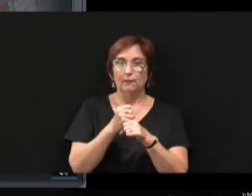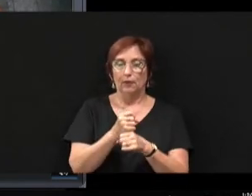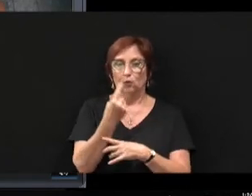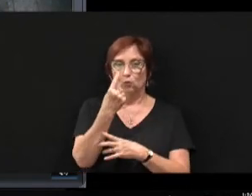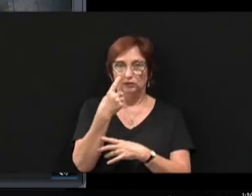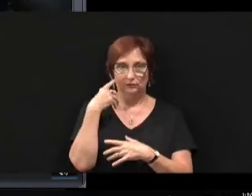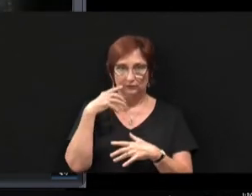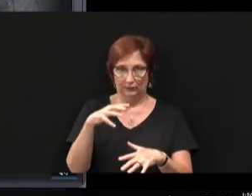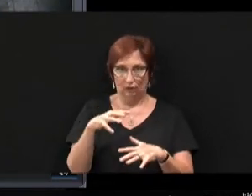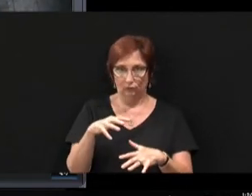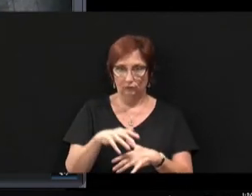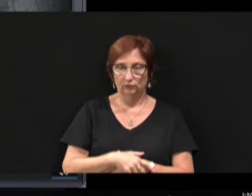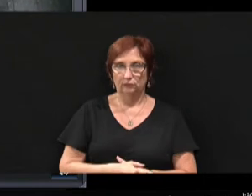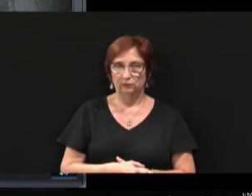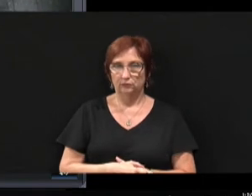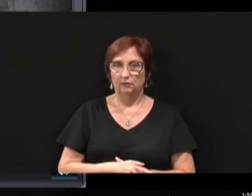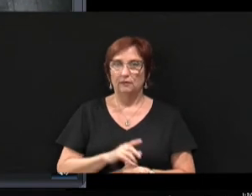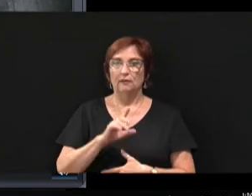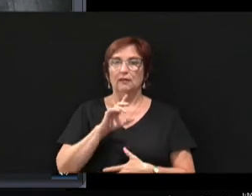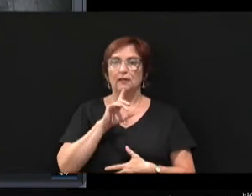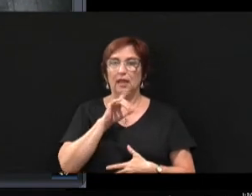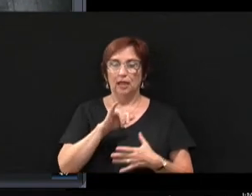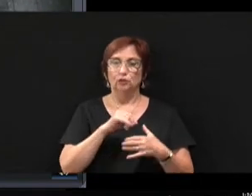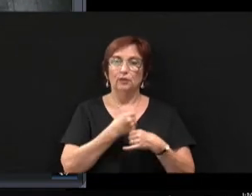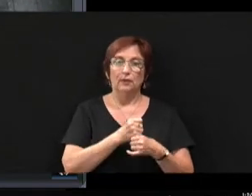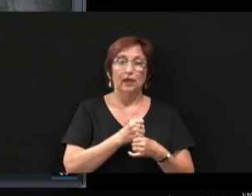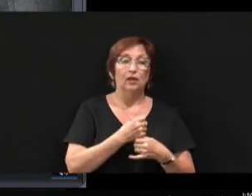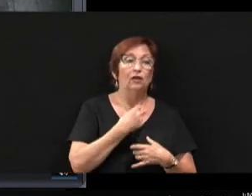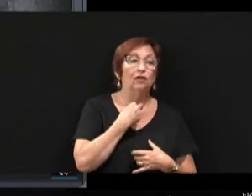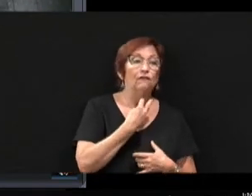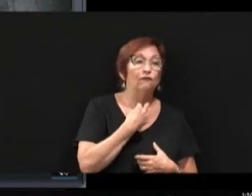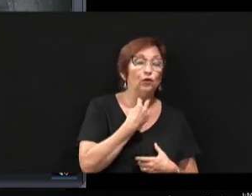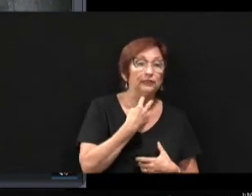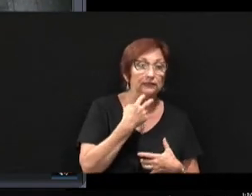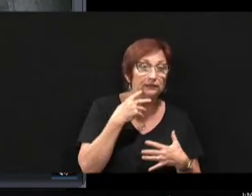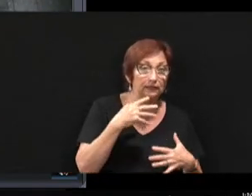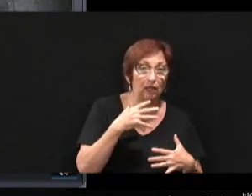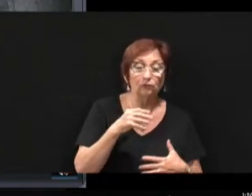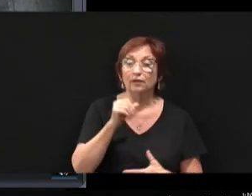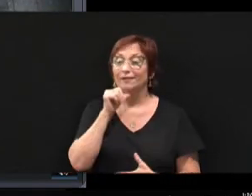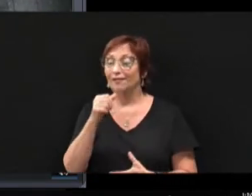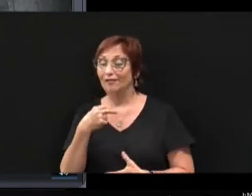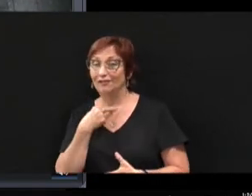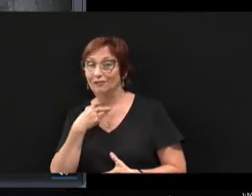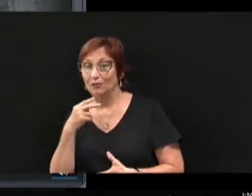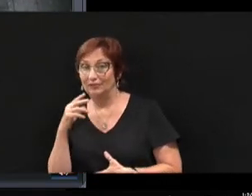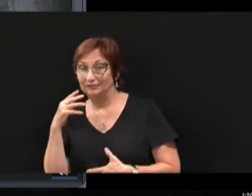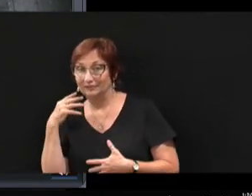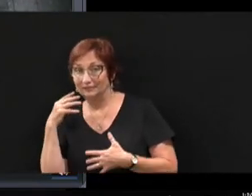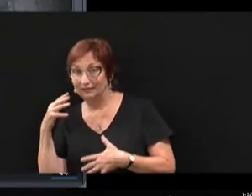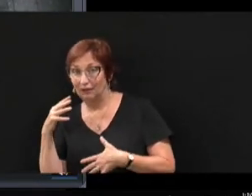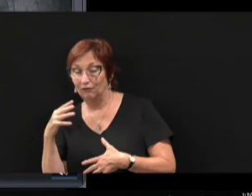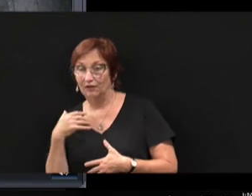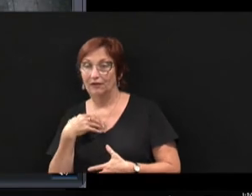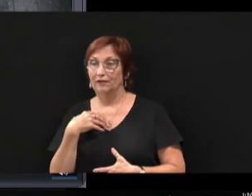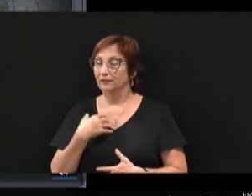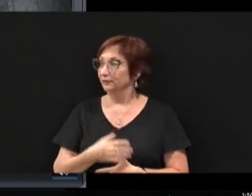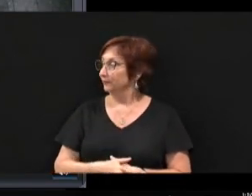one sound. They actually make a voiced sound and an unvoiced sound. They say and